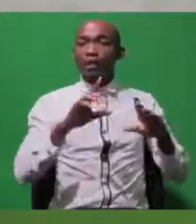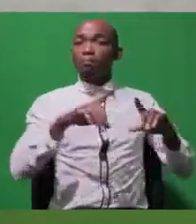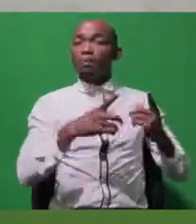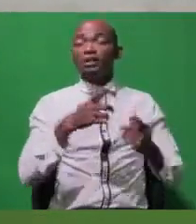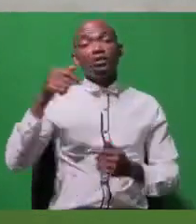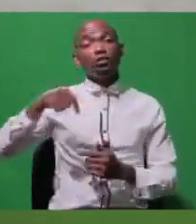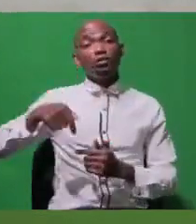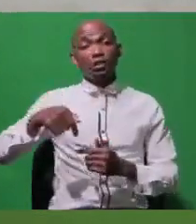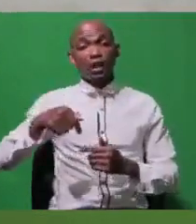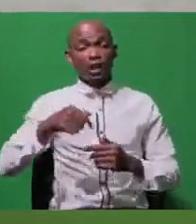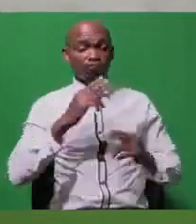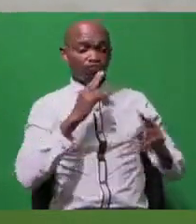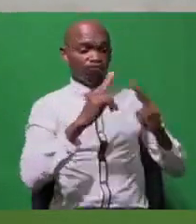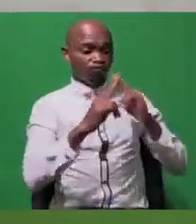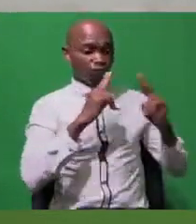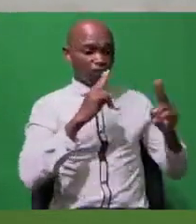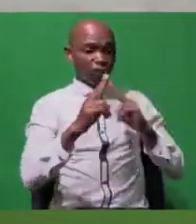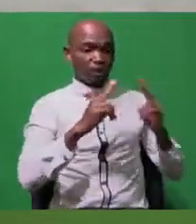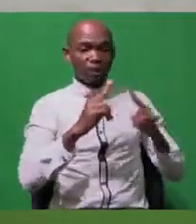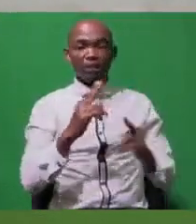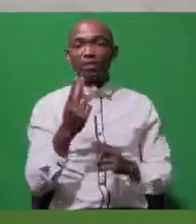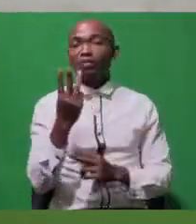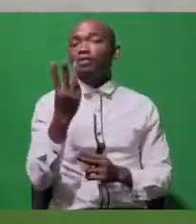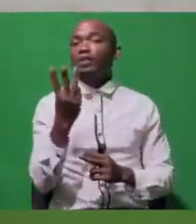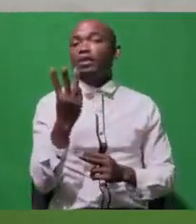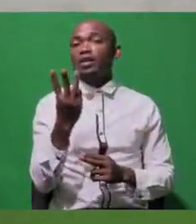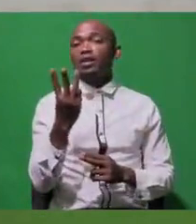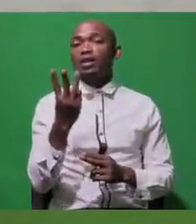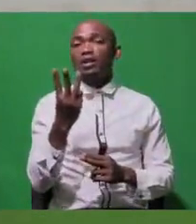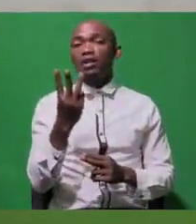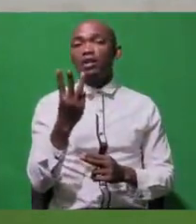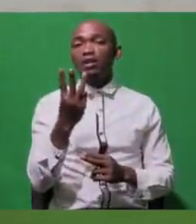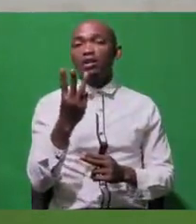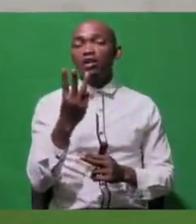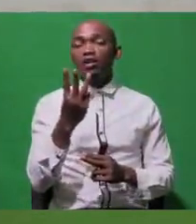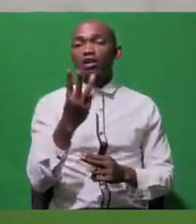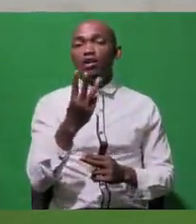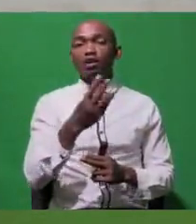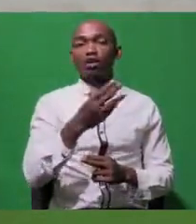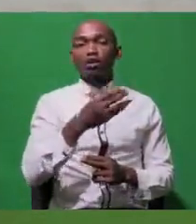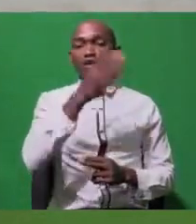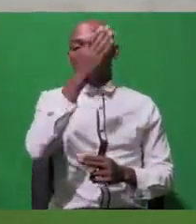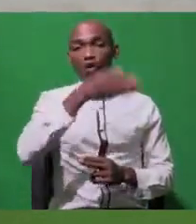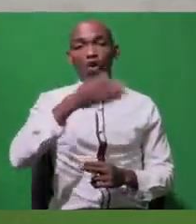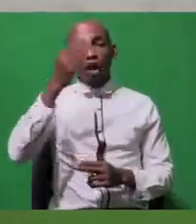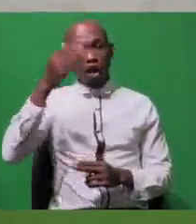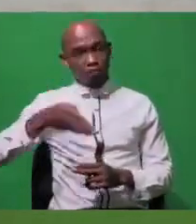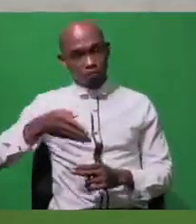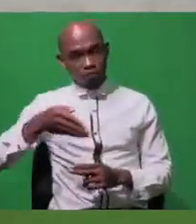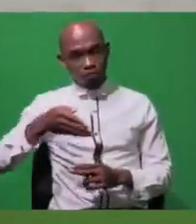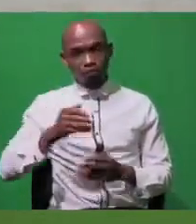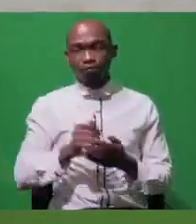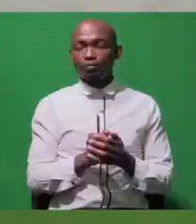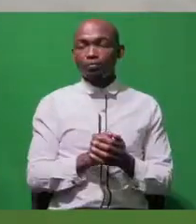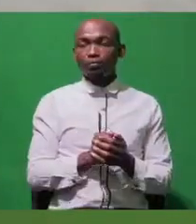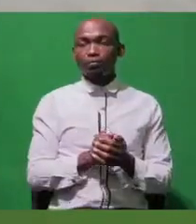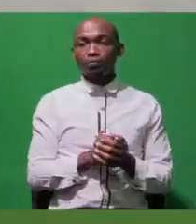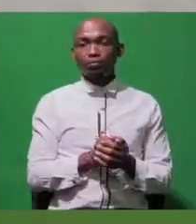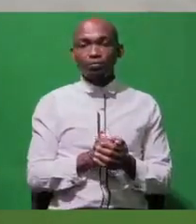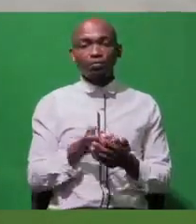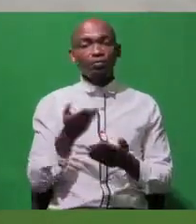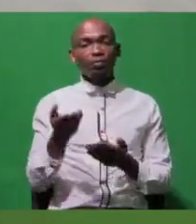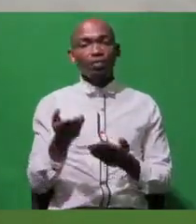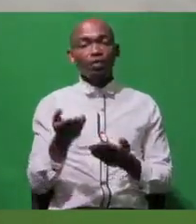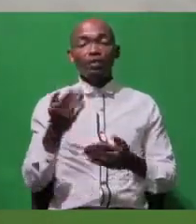discuss about a 3-column cash book as a new topic. Within the 3-column cash book, we